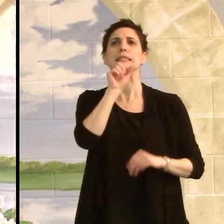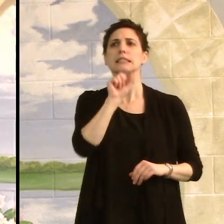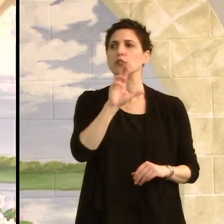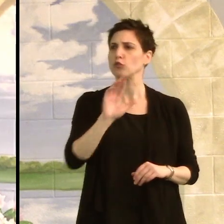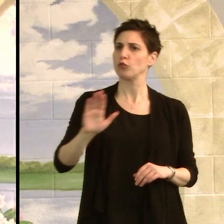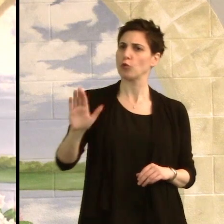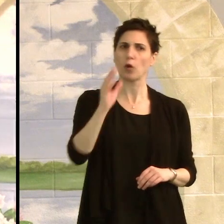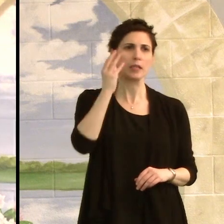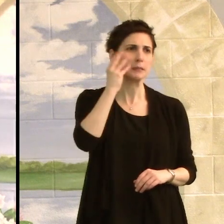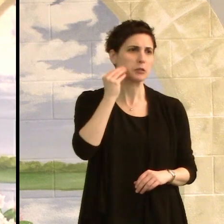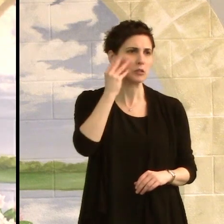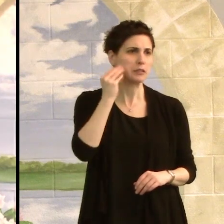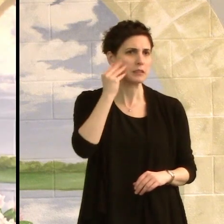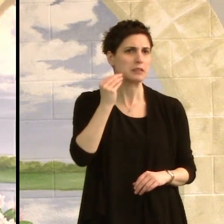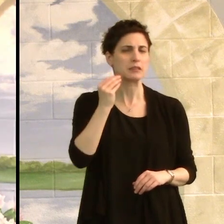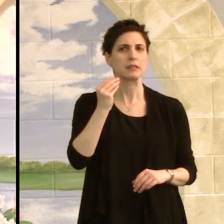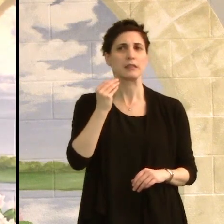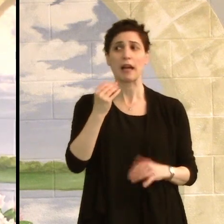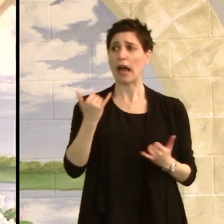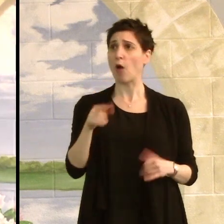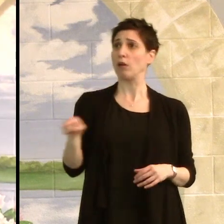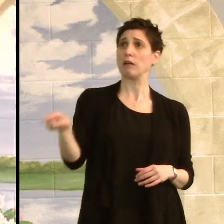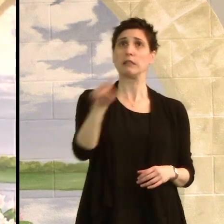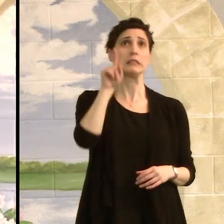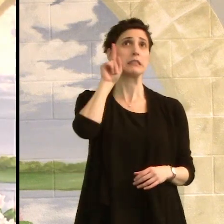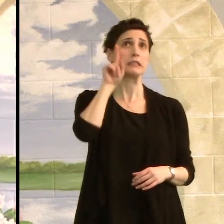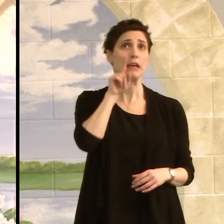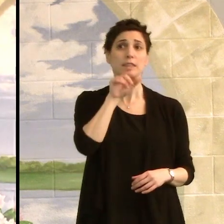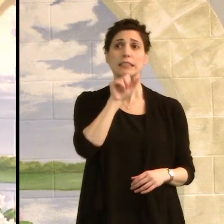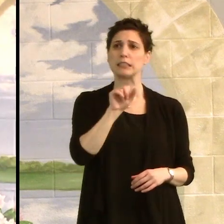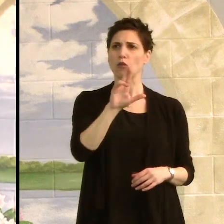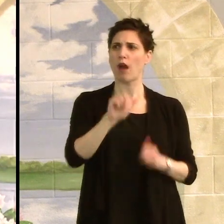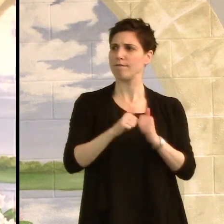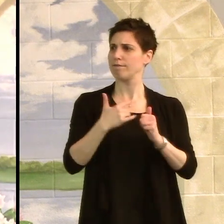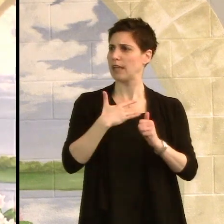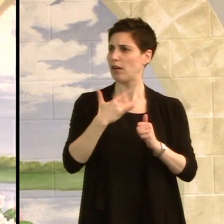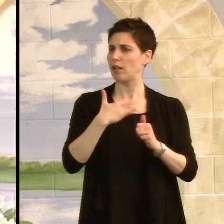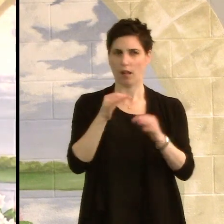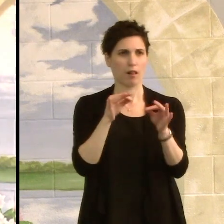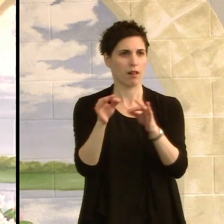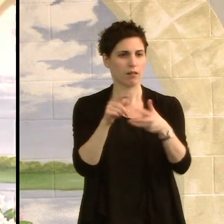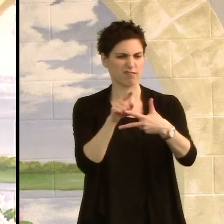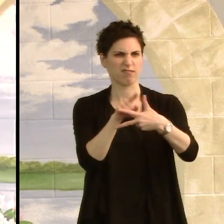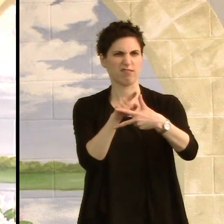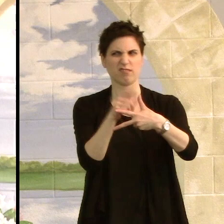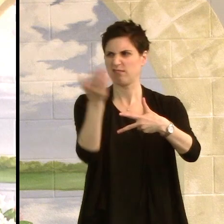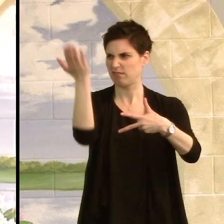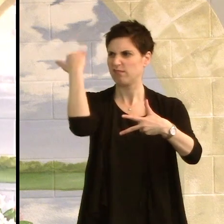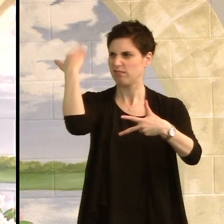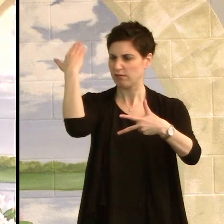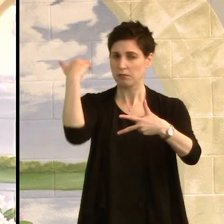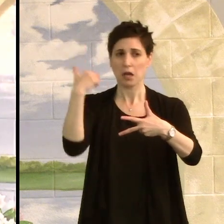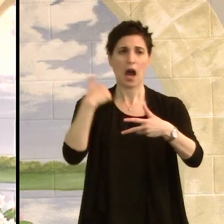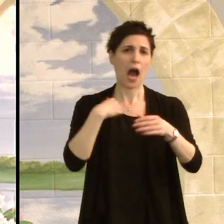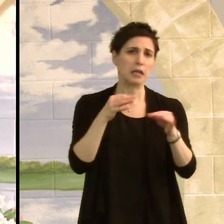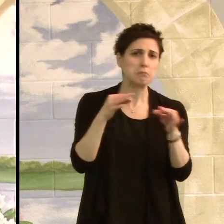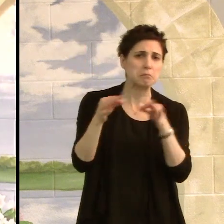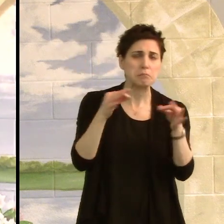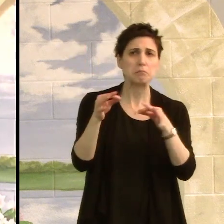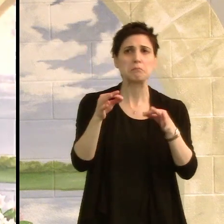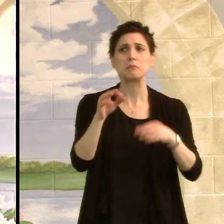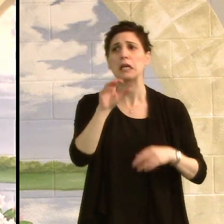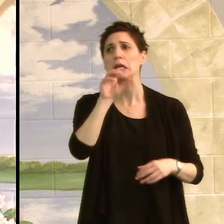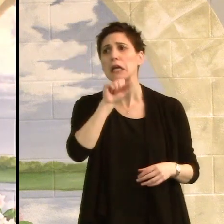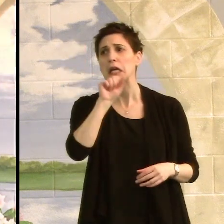as the special aspects of being a deaf senior. I reviewed some of the ideas concerning